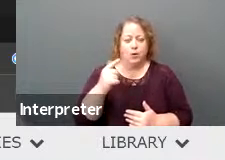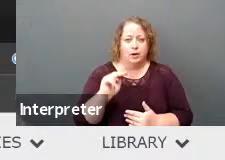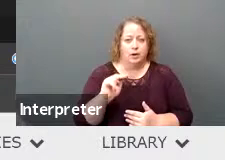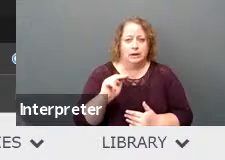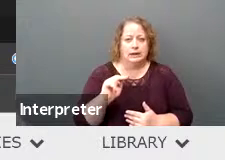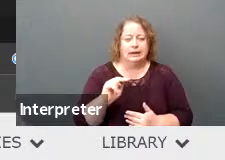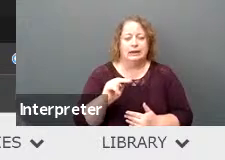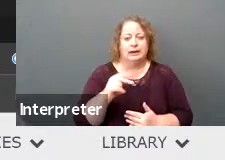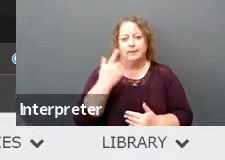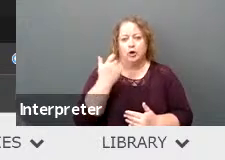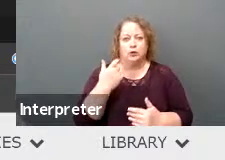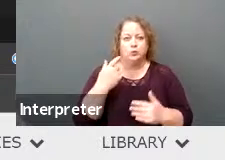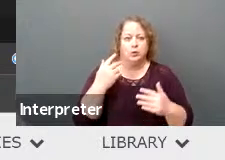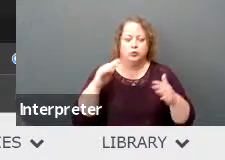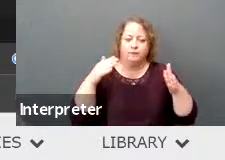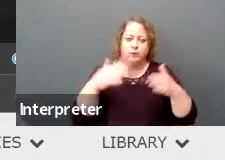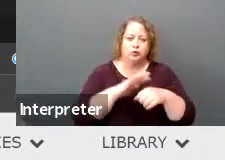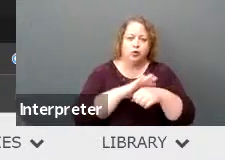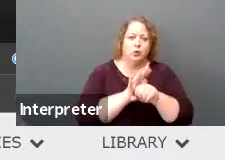she needs to be recognized.